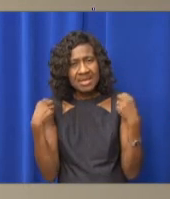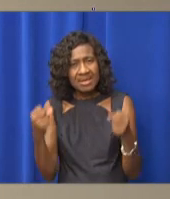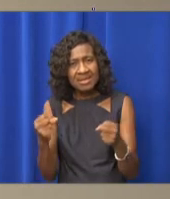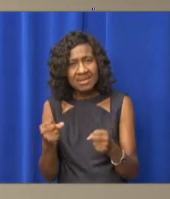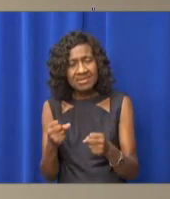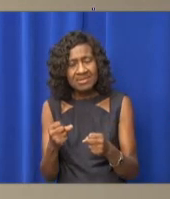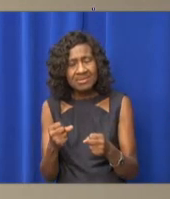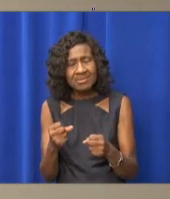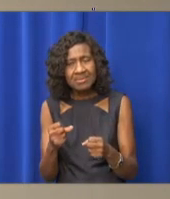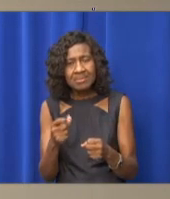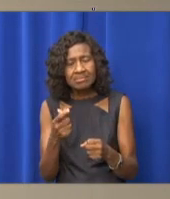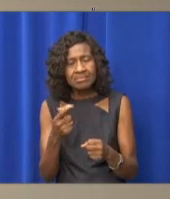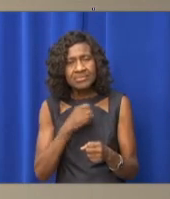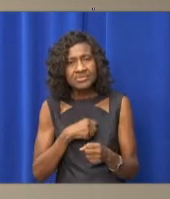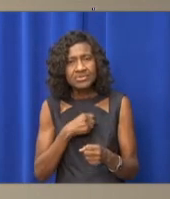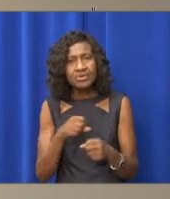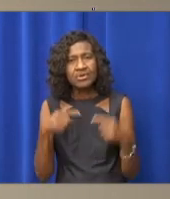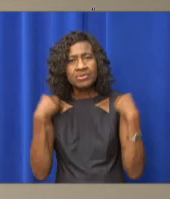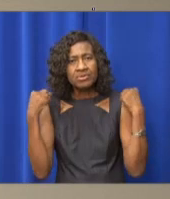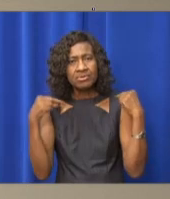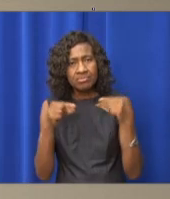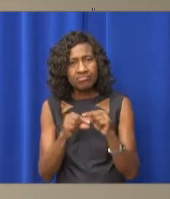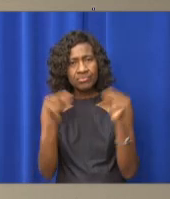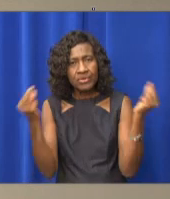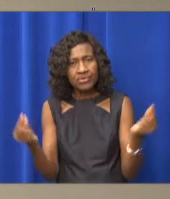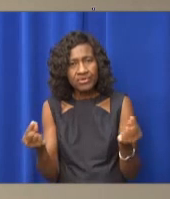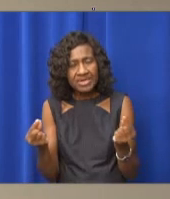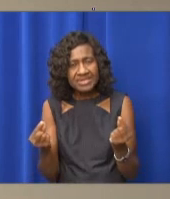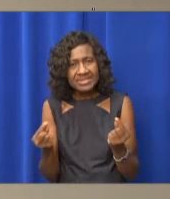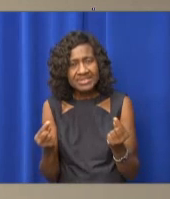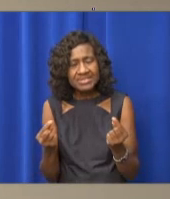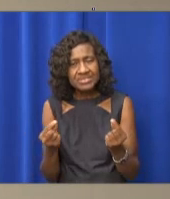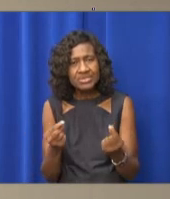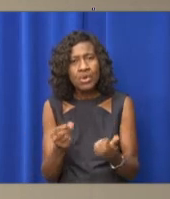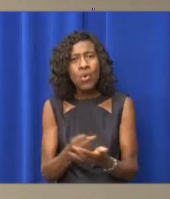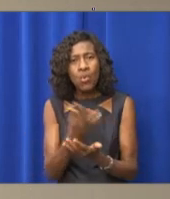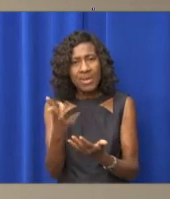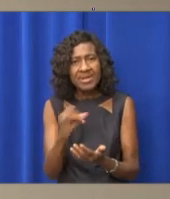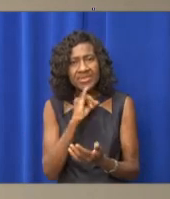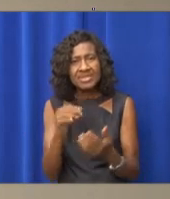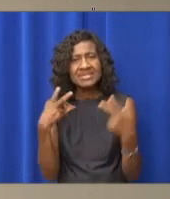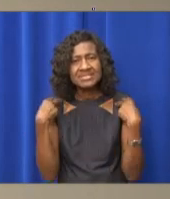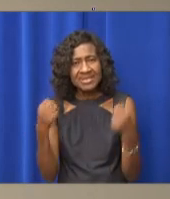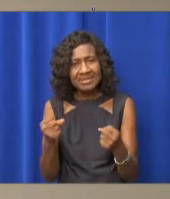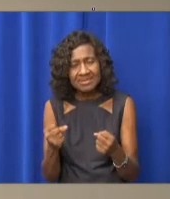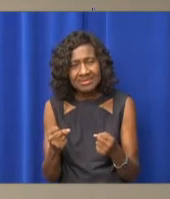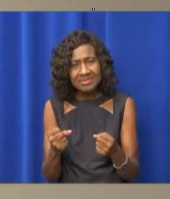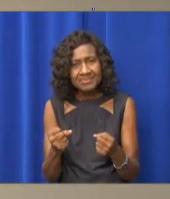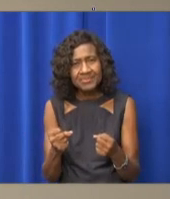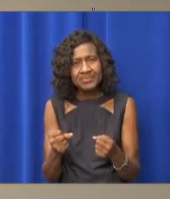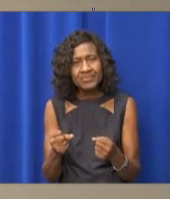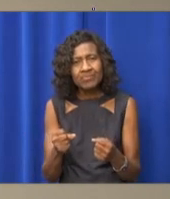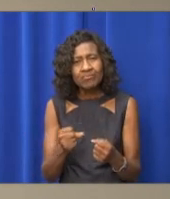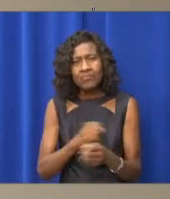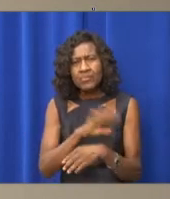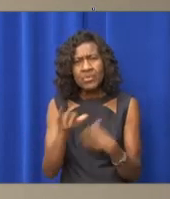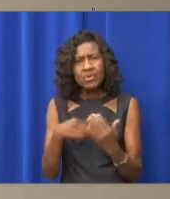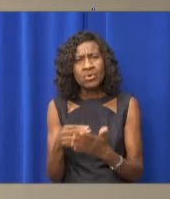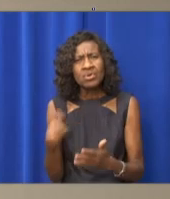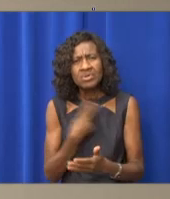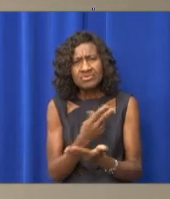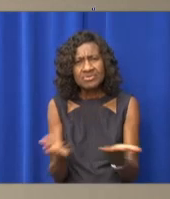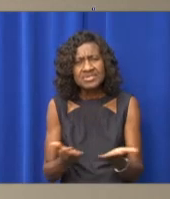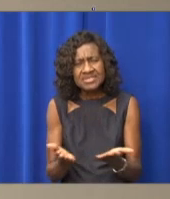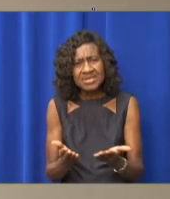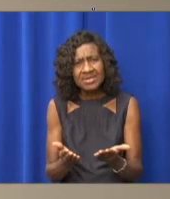wealth is health. This country and our people owe a huge debt of gratitude to all the men and women